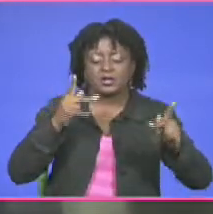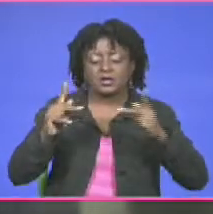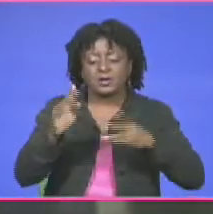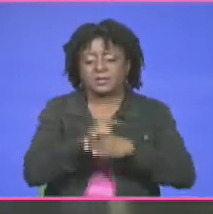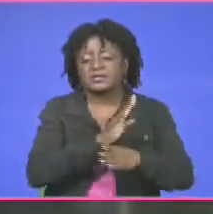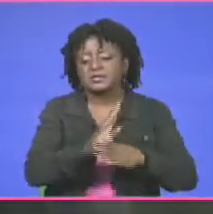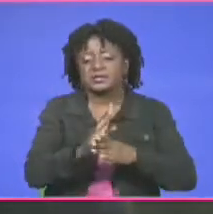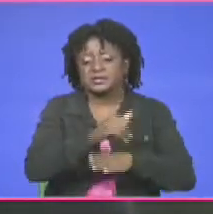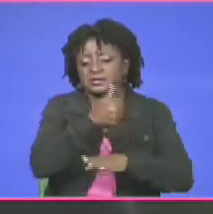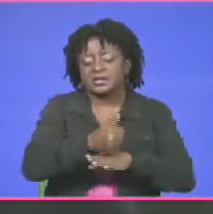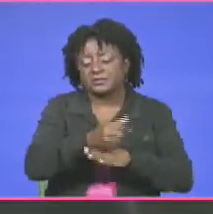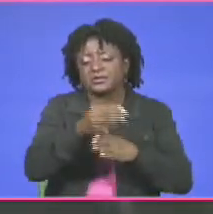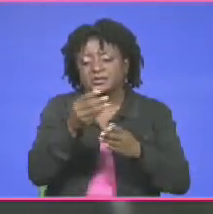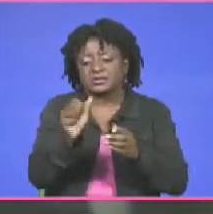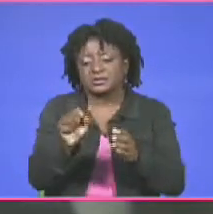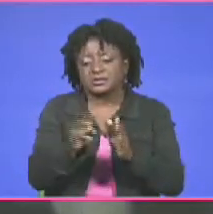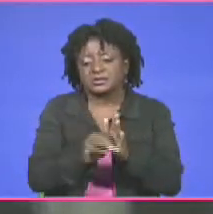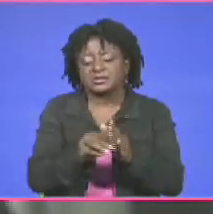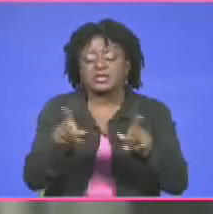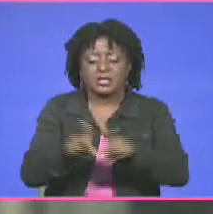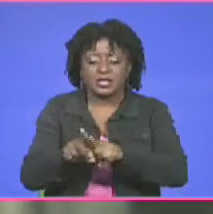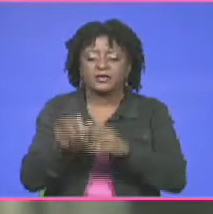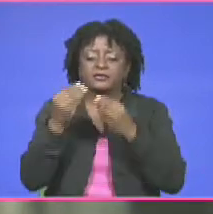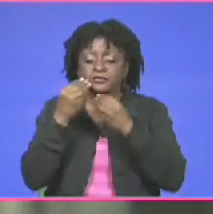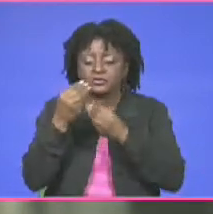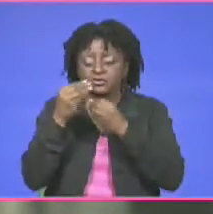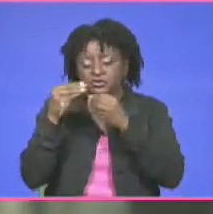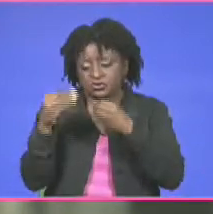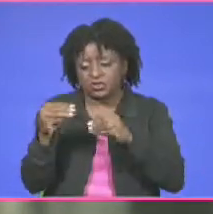establishments like food stores and washhouses.